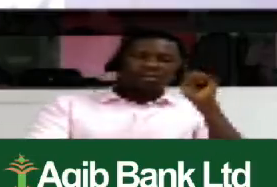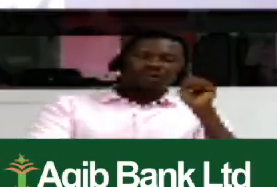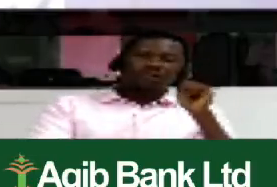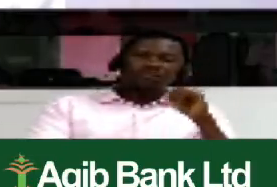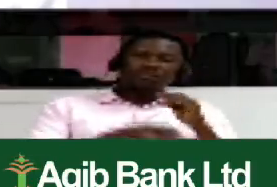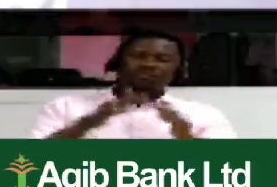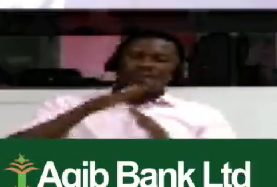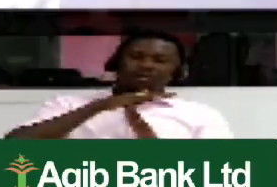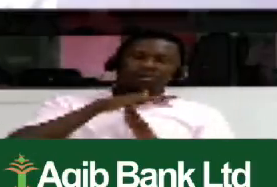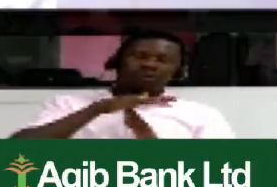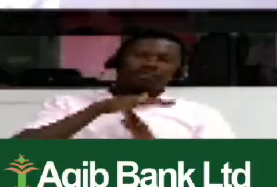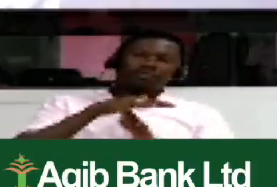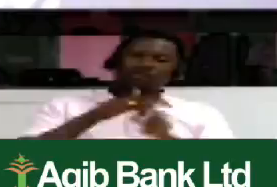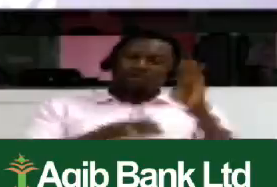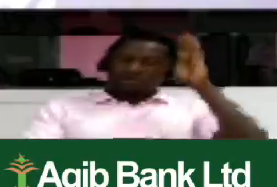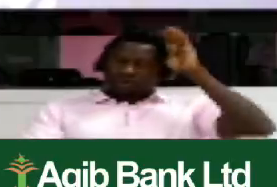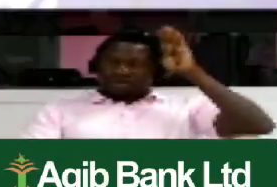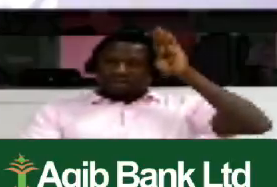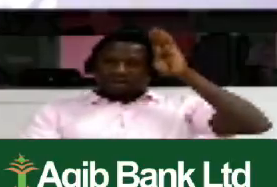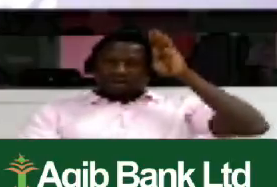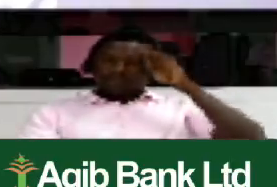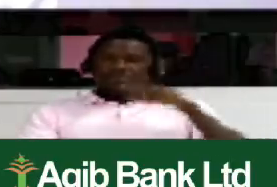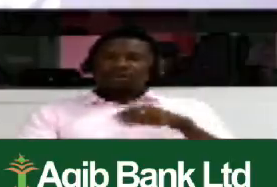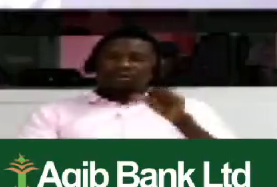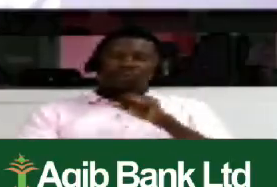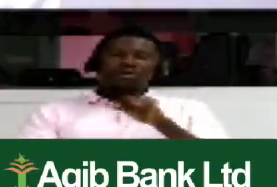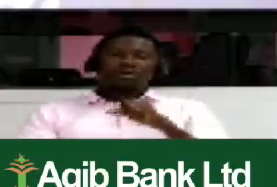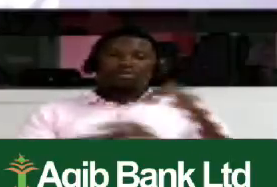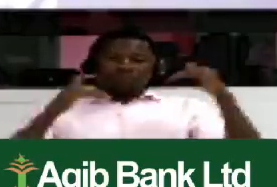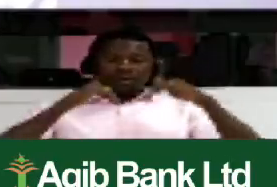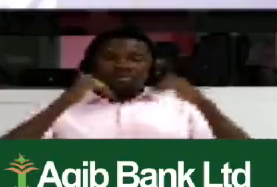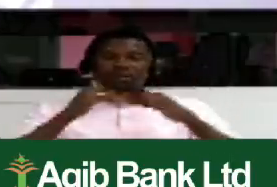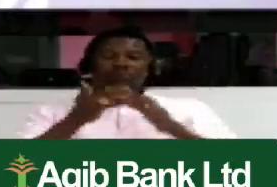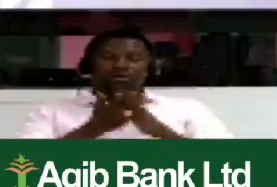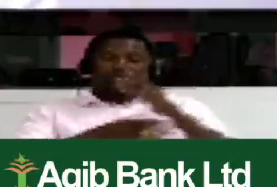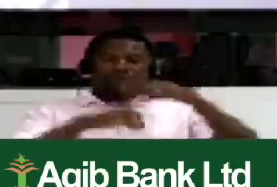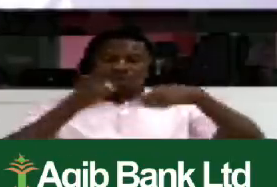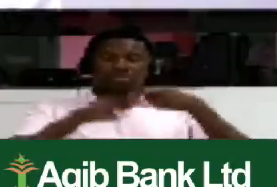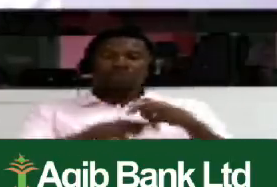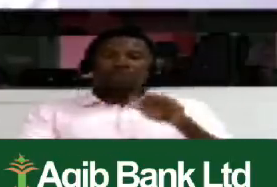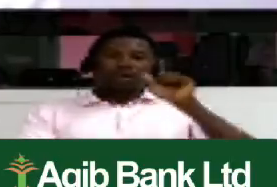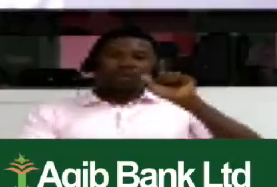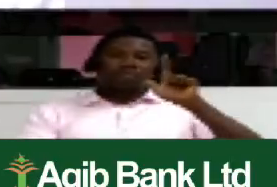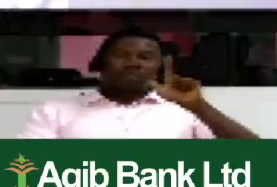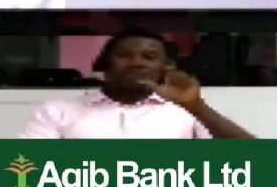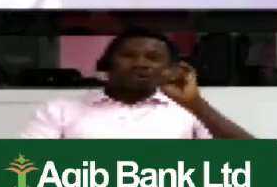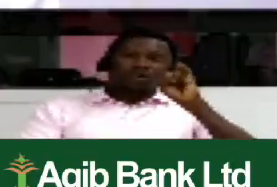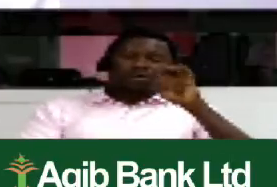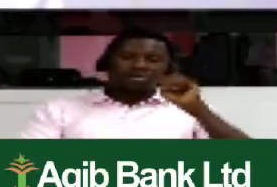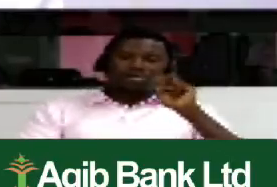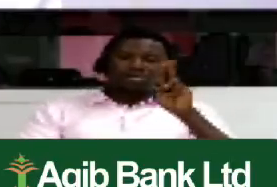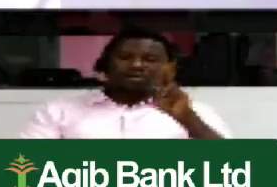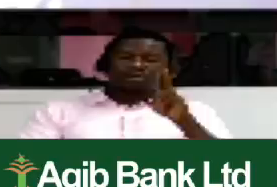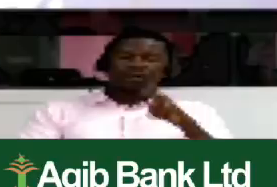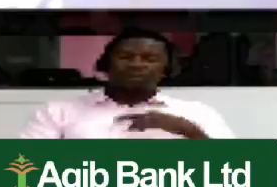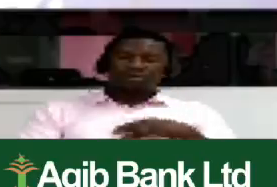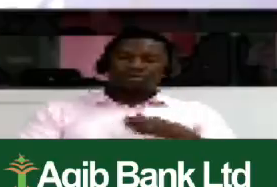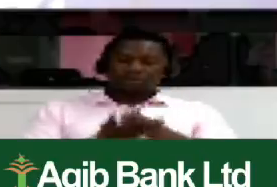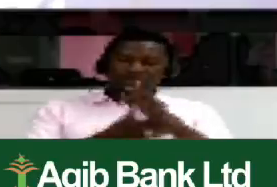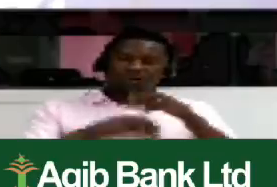then the rest of the meetings continued, but Aliu then was representing the union because we are on